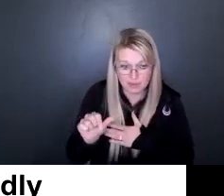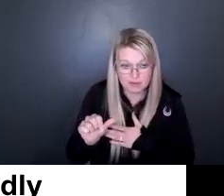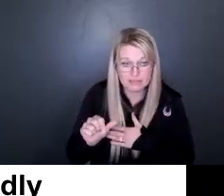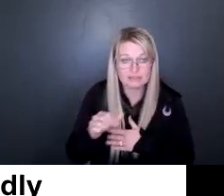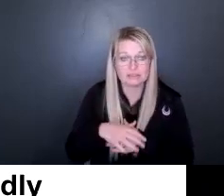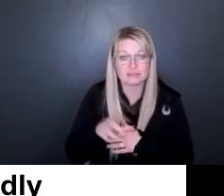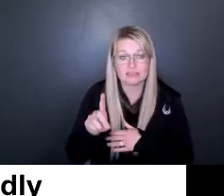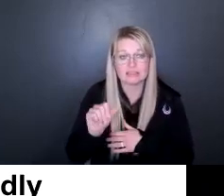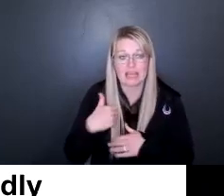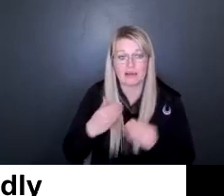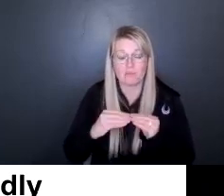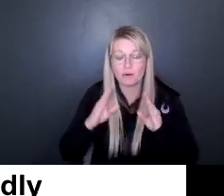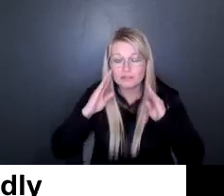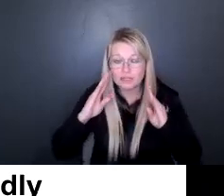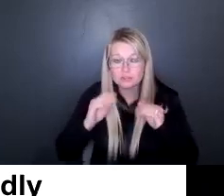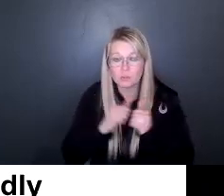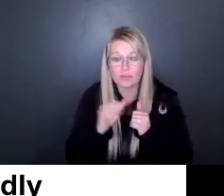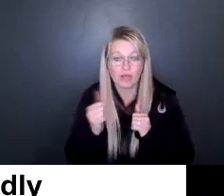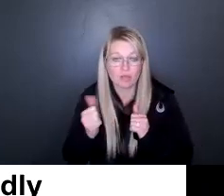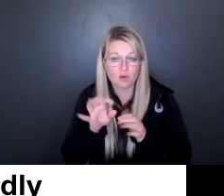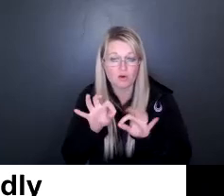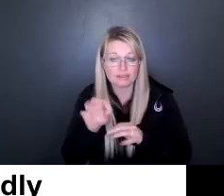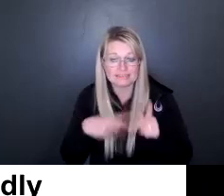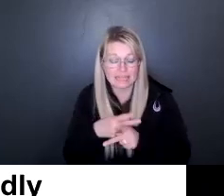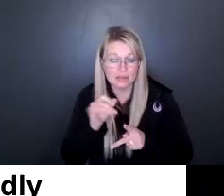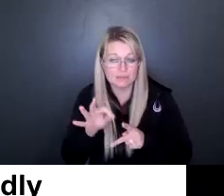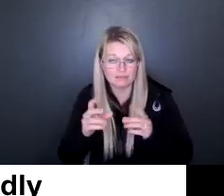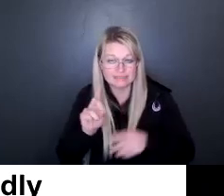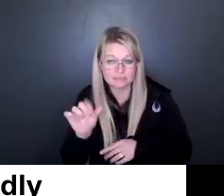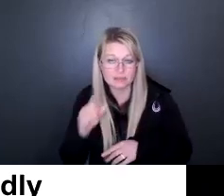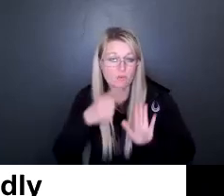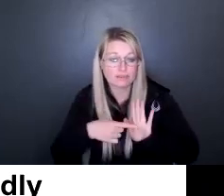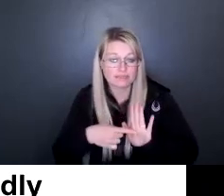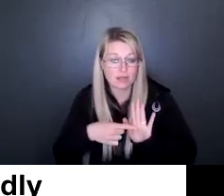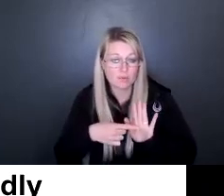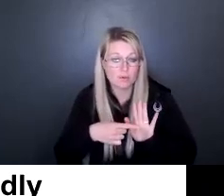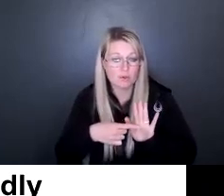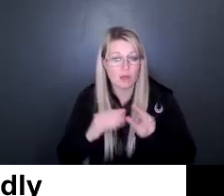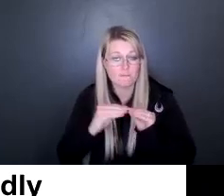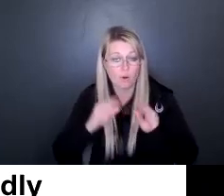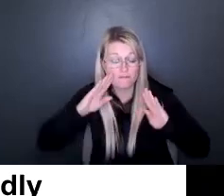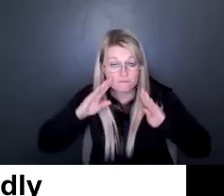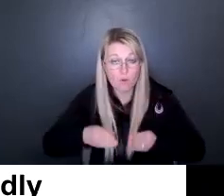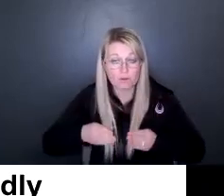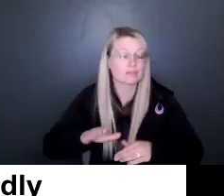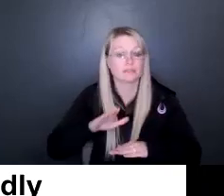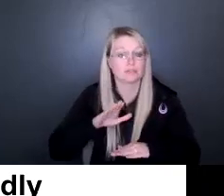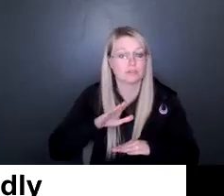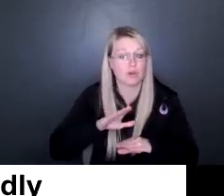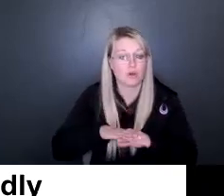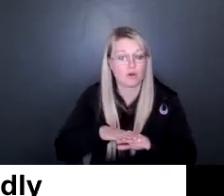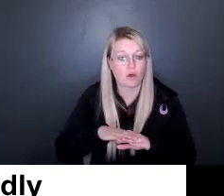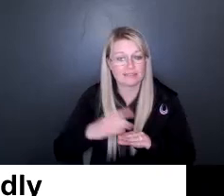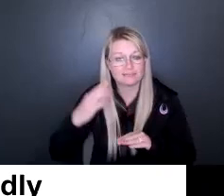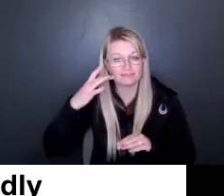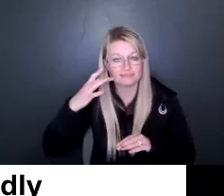receiving more attention than other forms of disabilities. For instance, there is more focus on